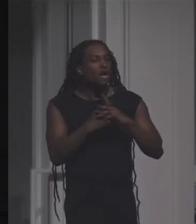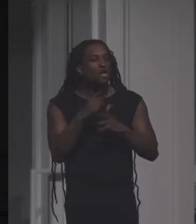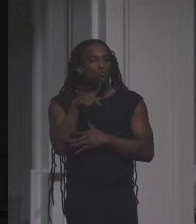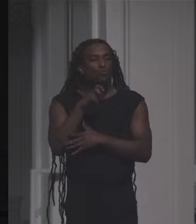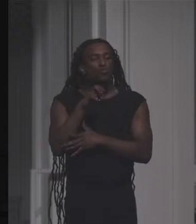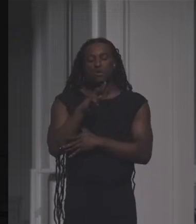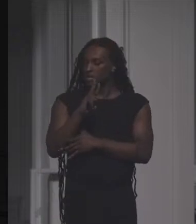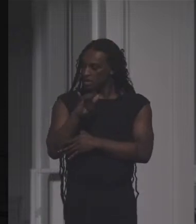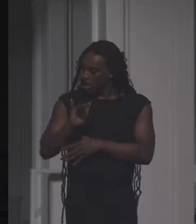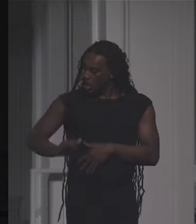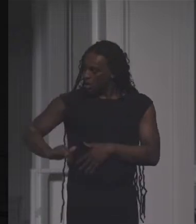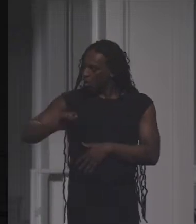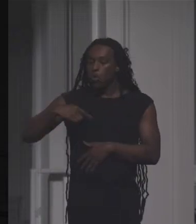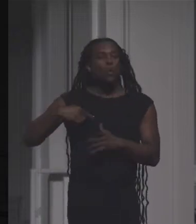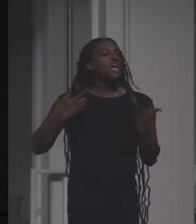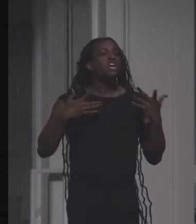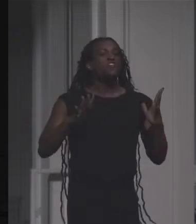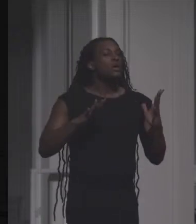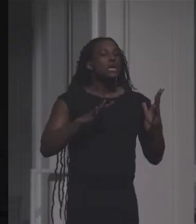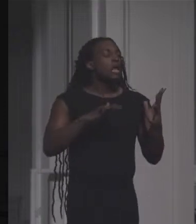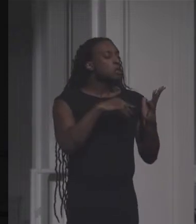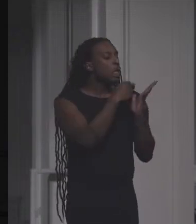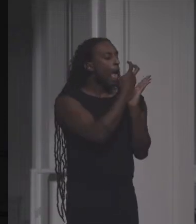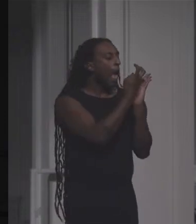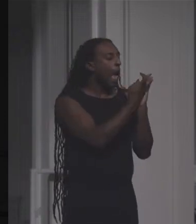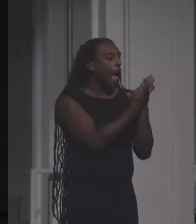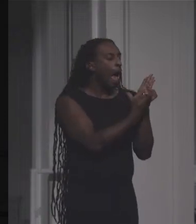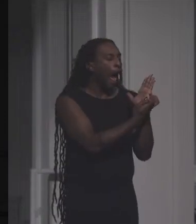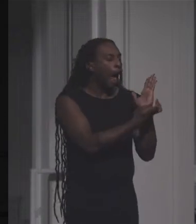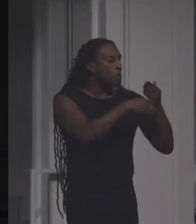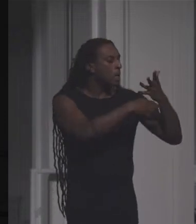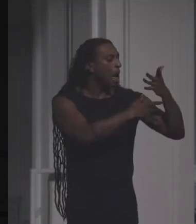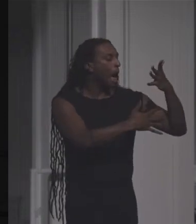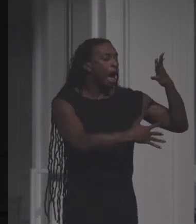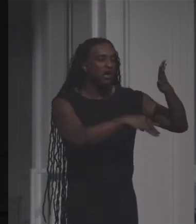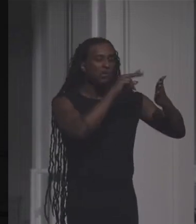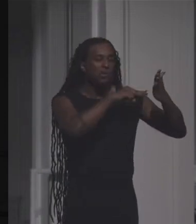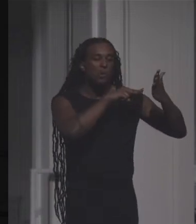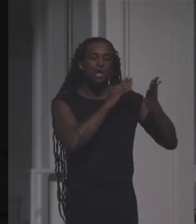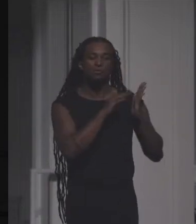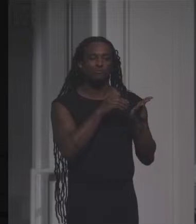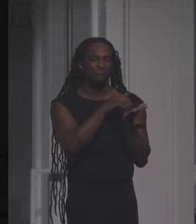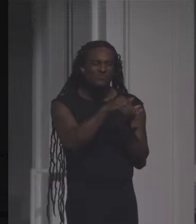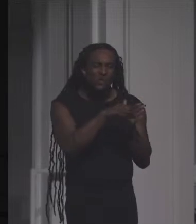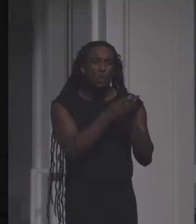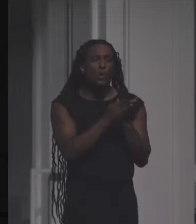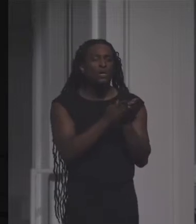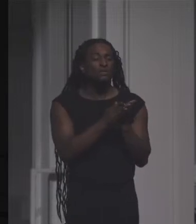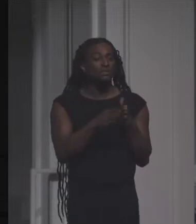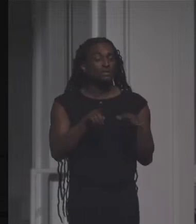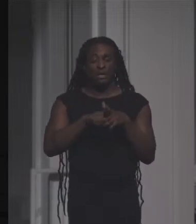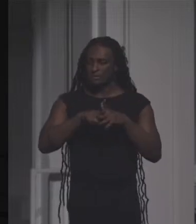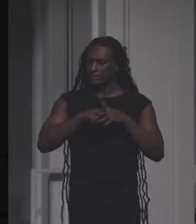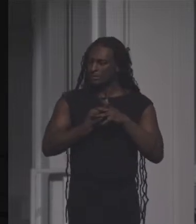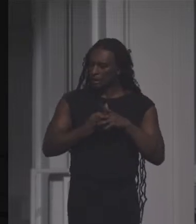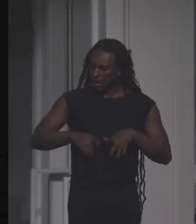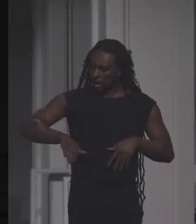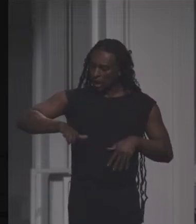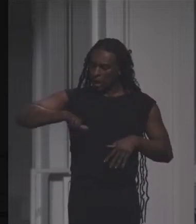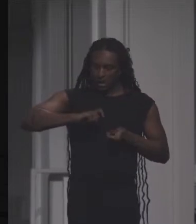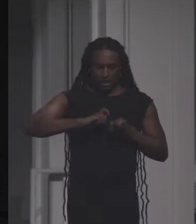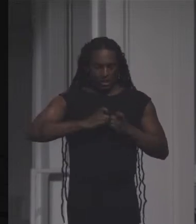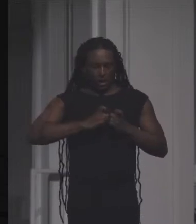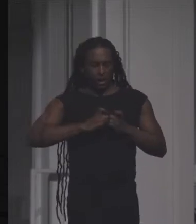read thousands of books. And as I entered puberty and started having these weird feelings,